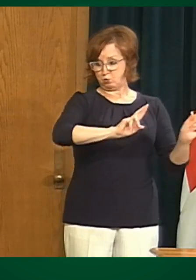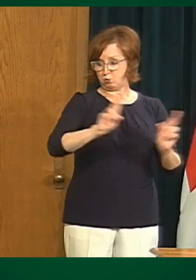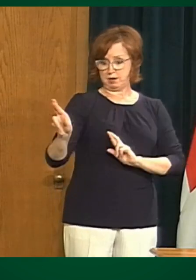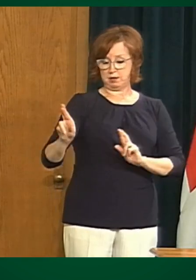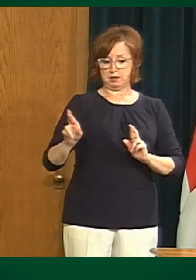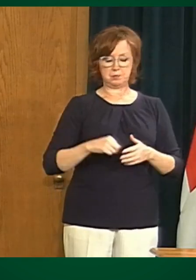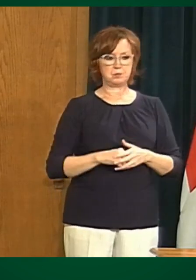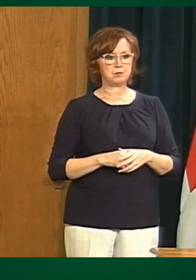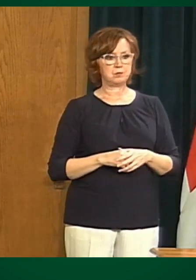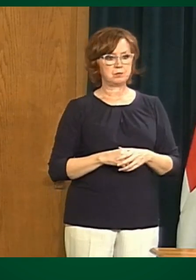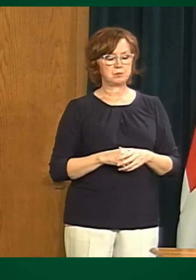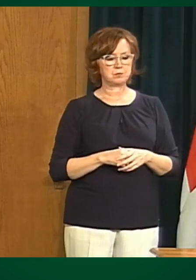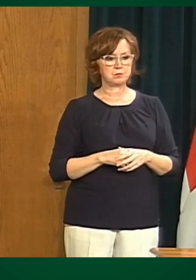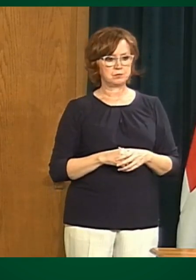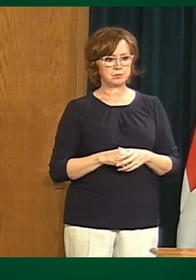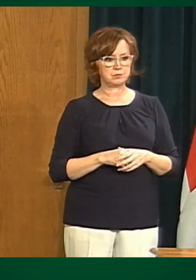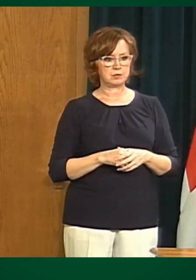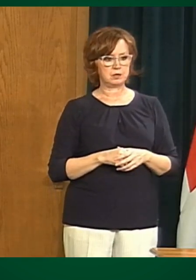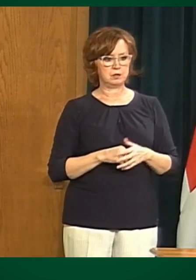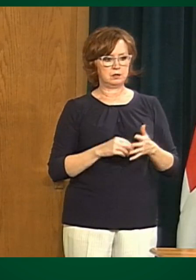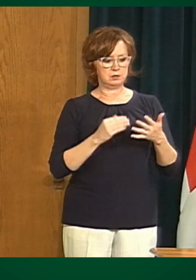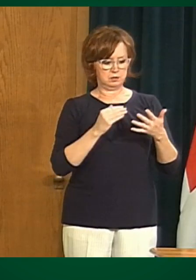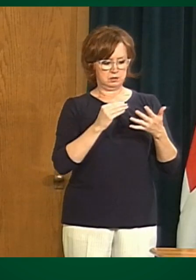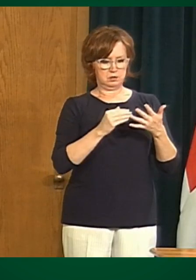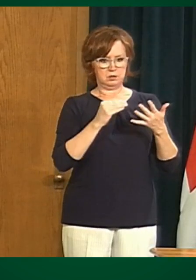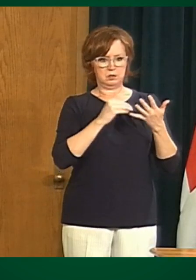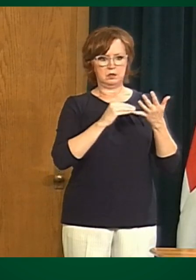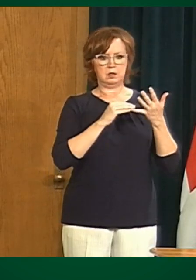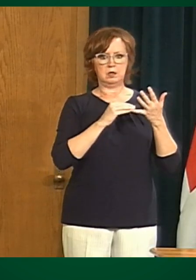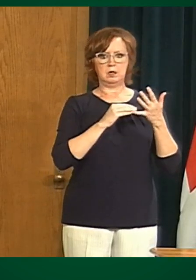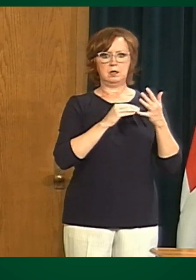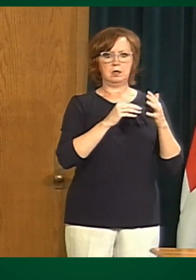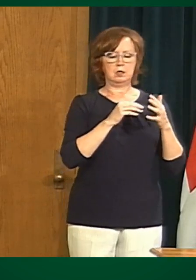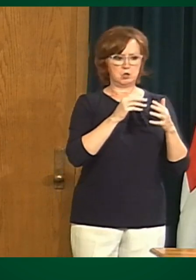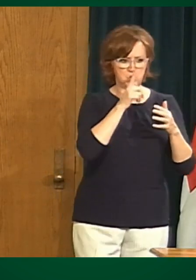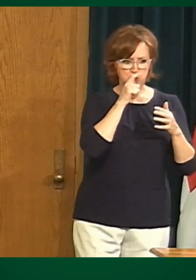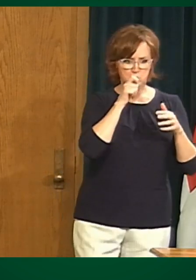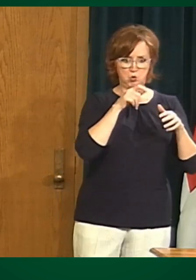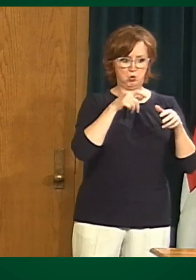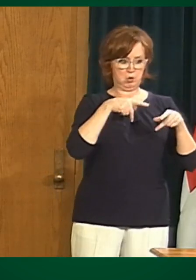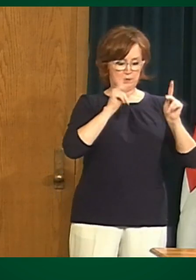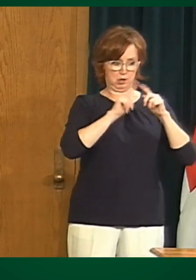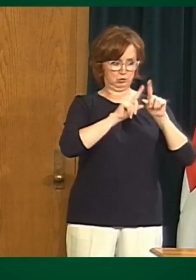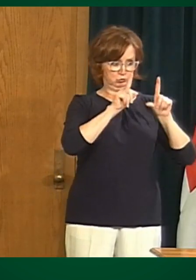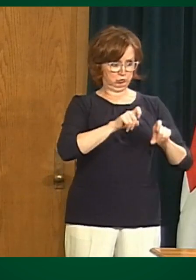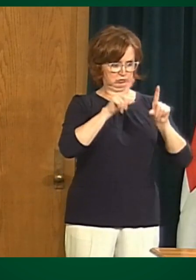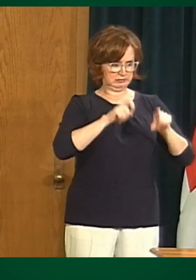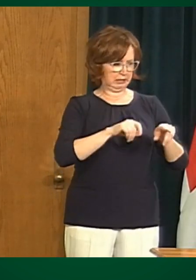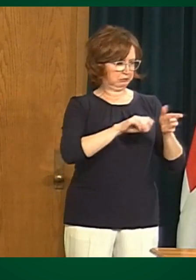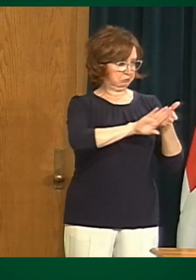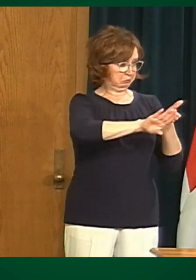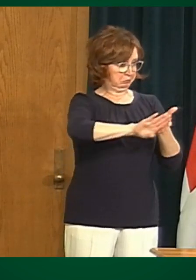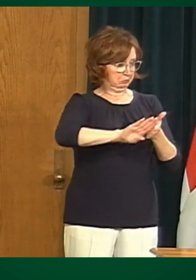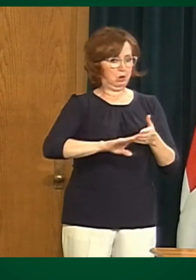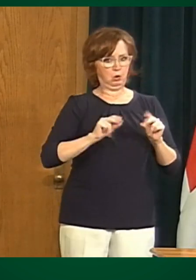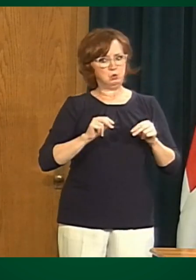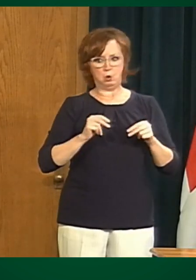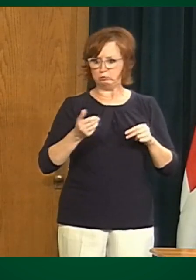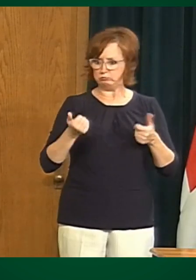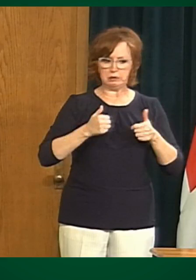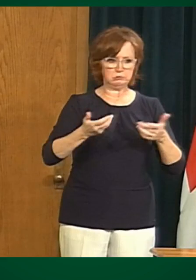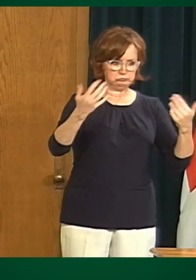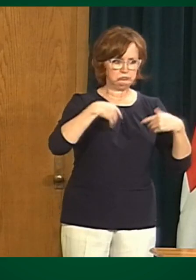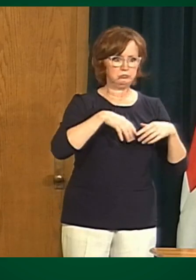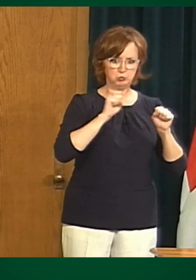expand the testing criteria to include more people who are compatible